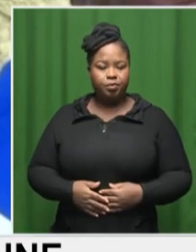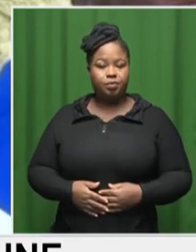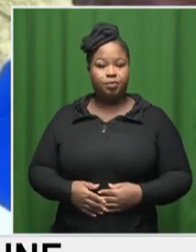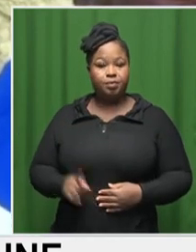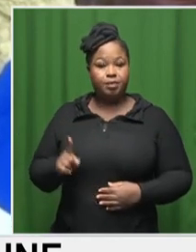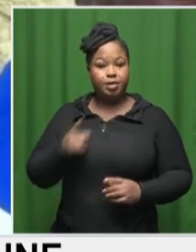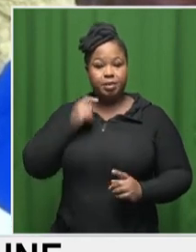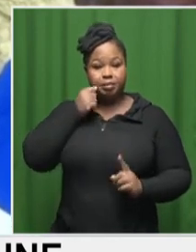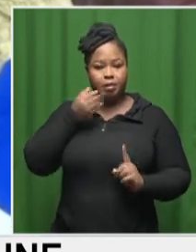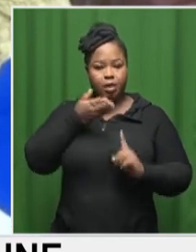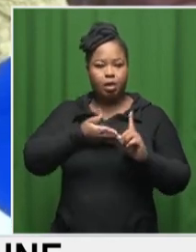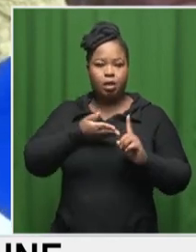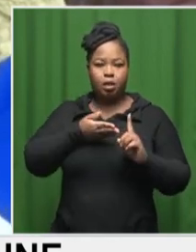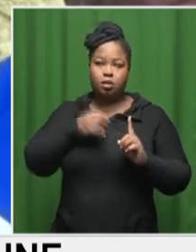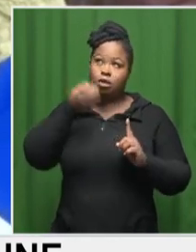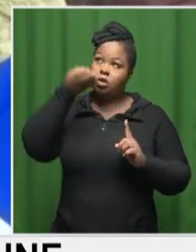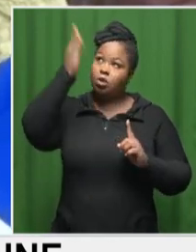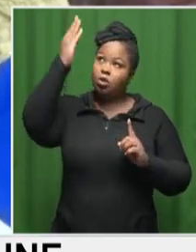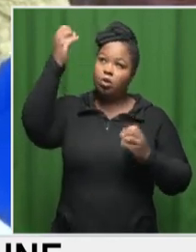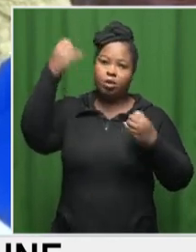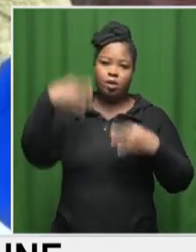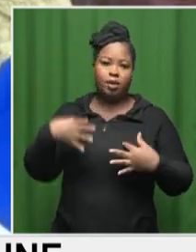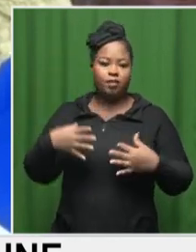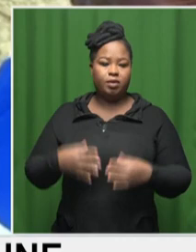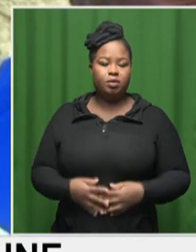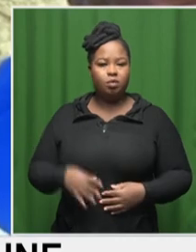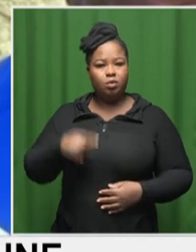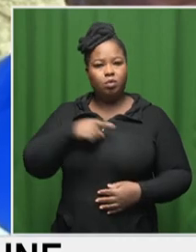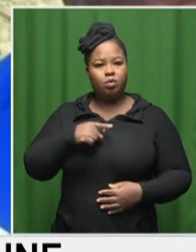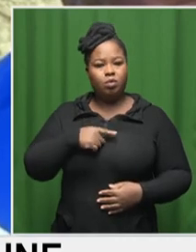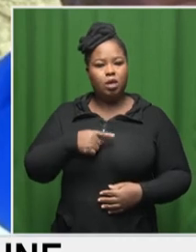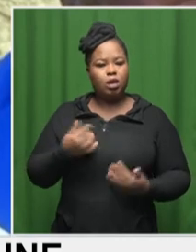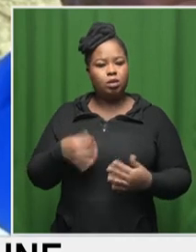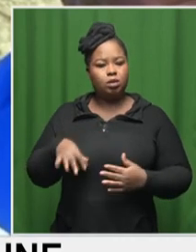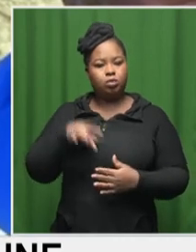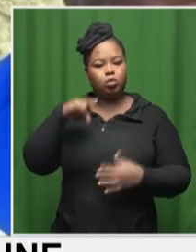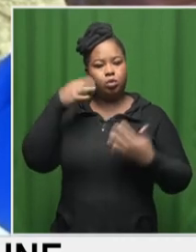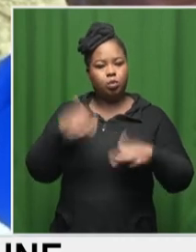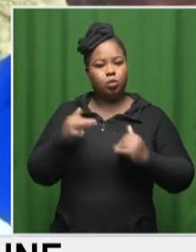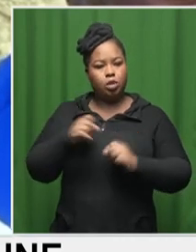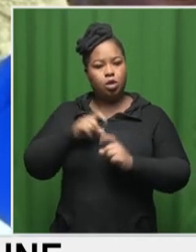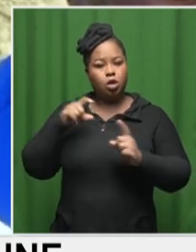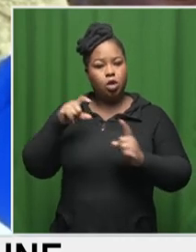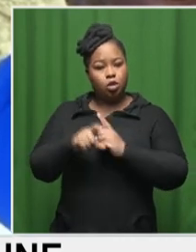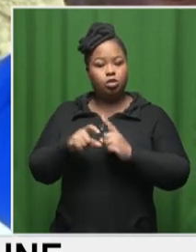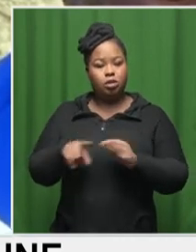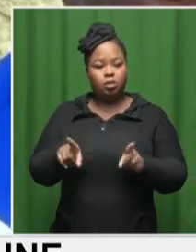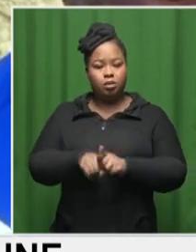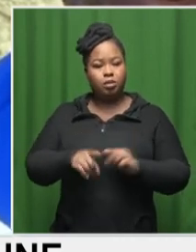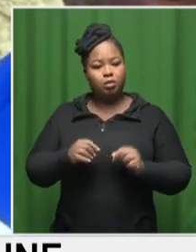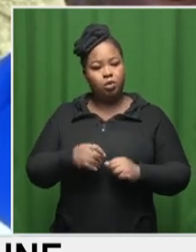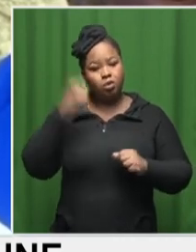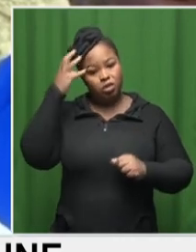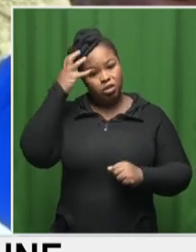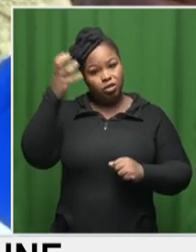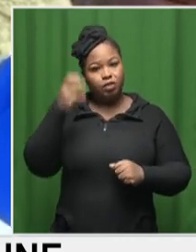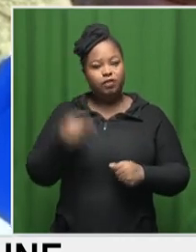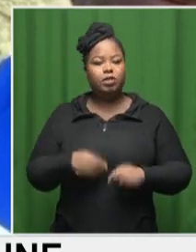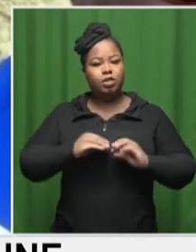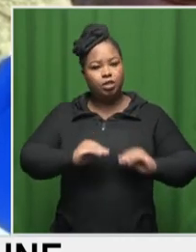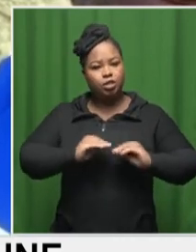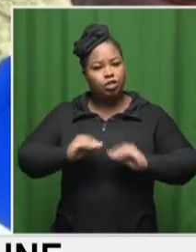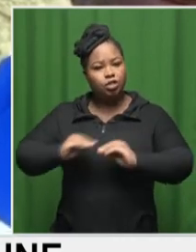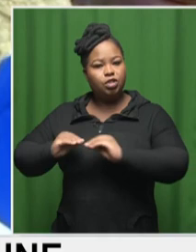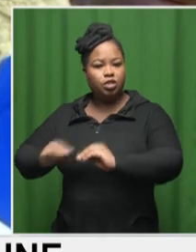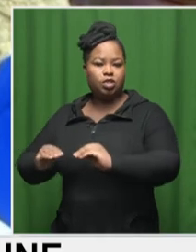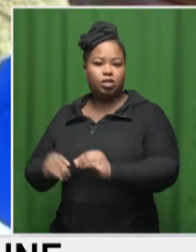This man was heavenly sent because he was a proponent of Sepedi culture and even taught all the chiefs and headmen